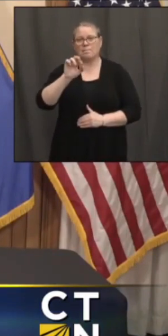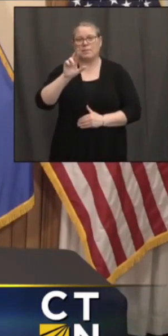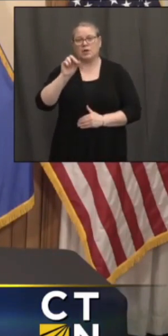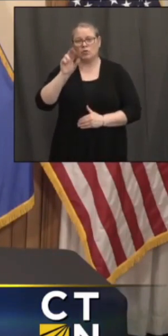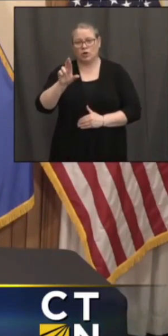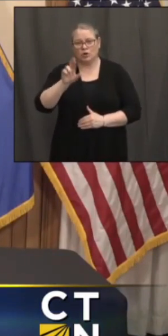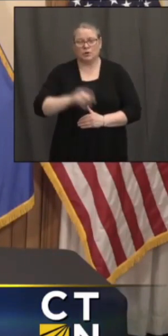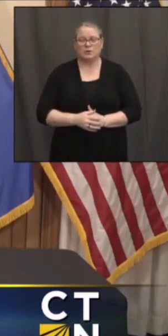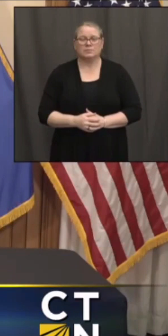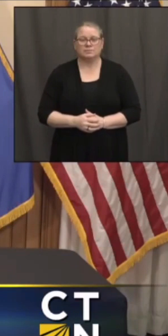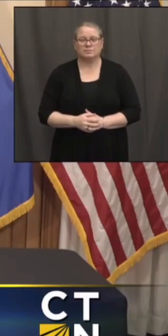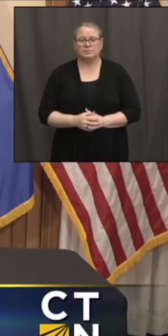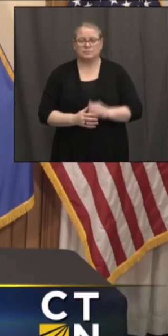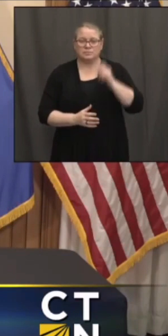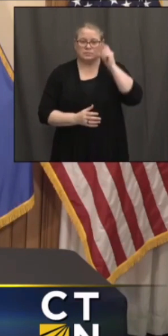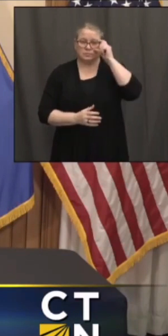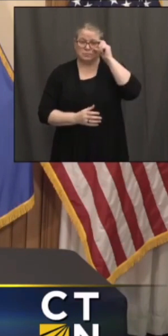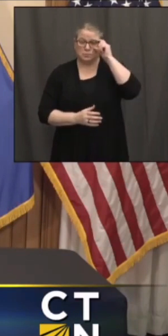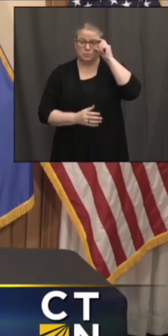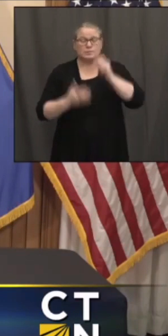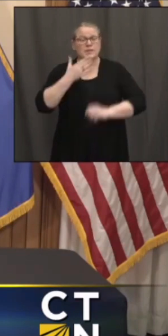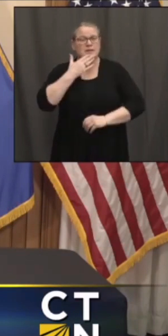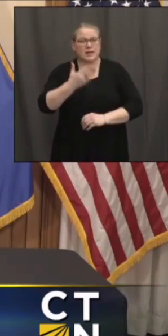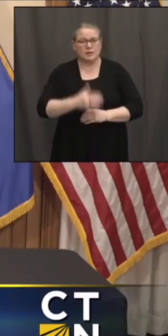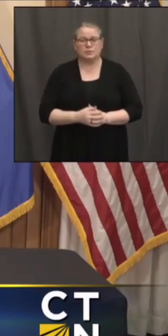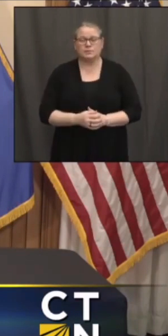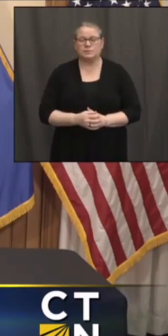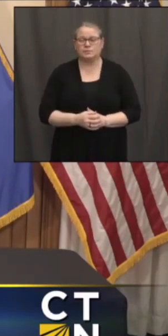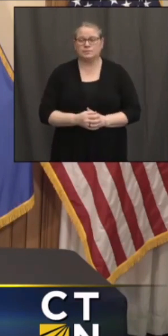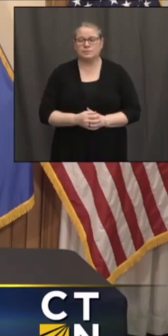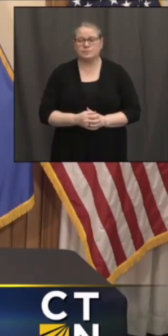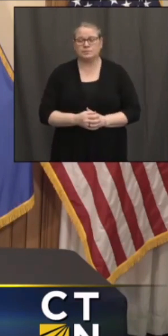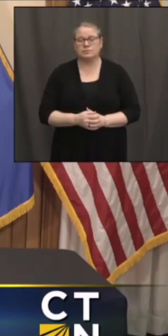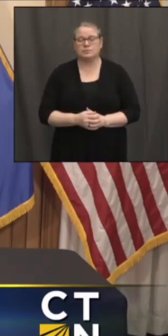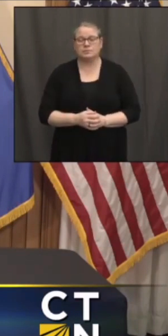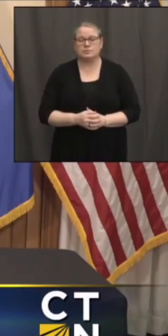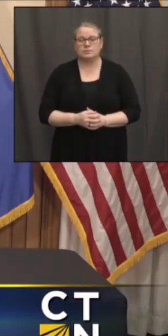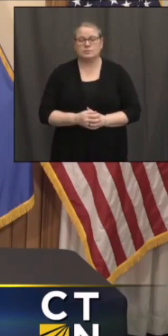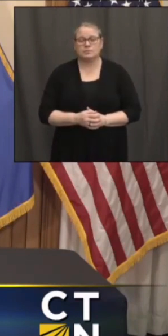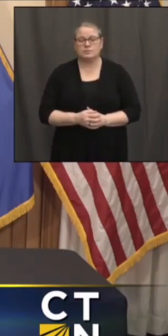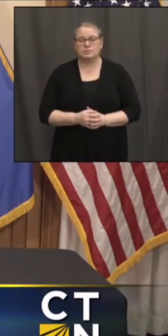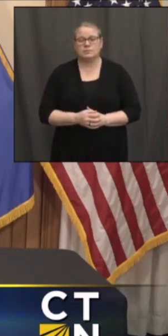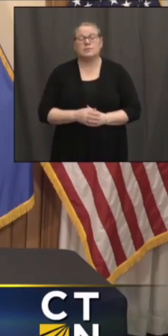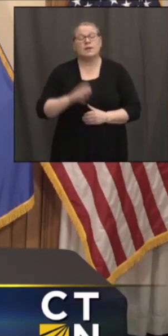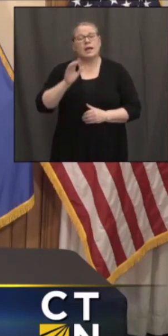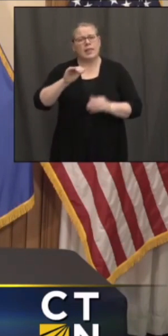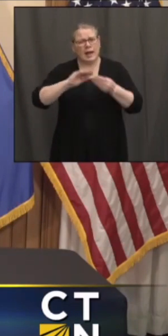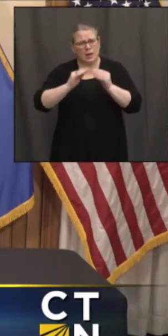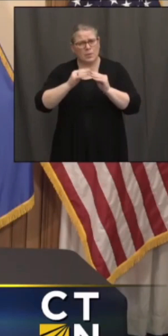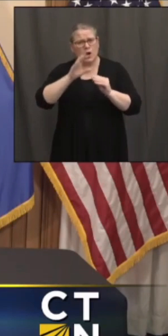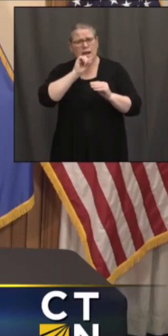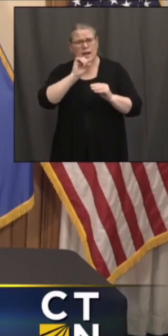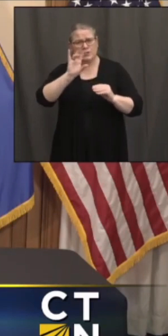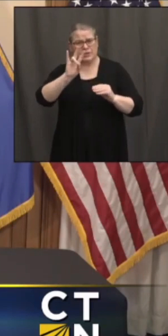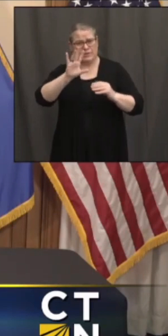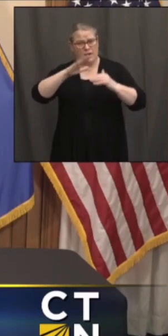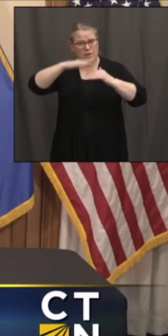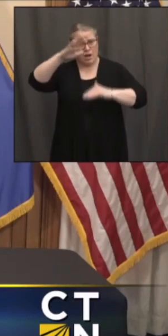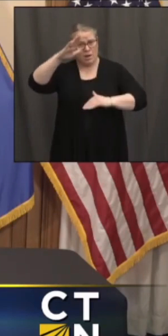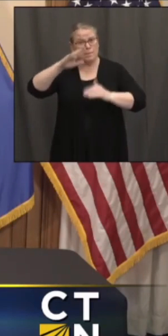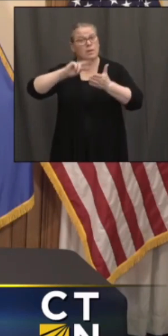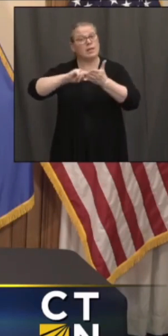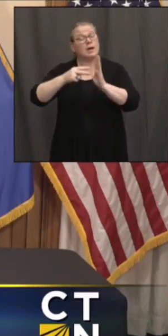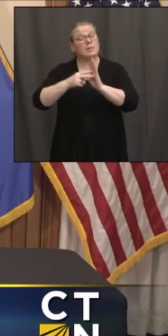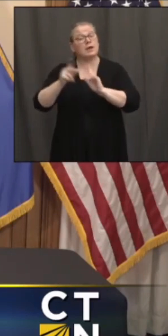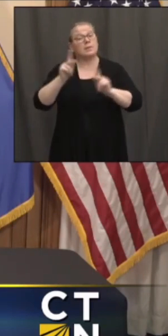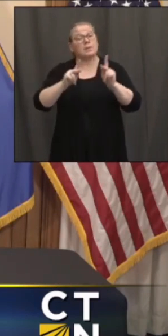Thank you. The number that you gave out for the 75 plus, is that only people 75 or older